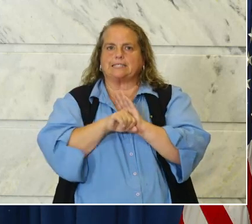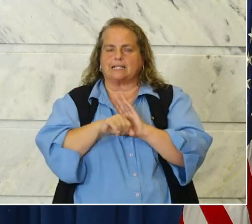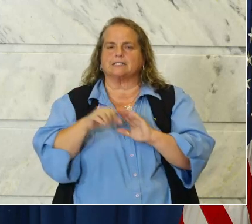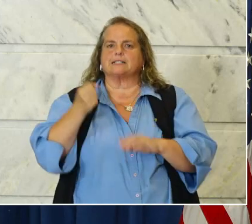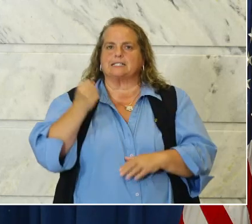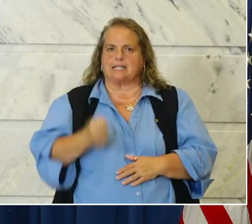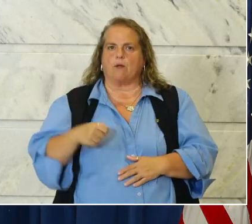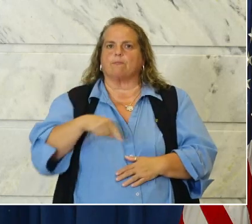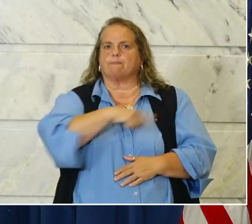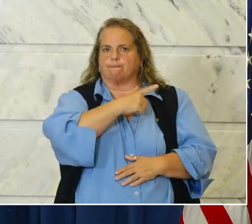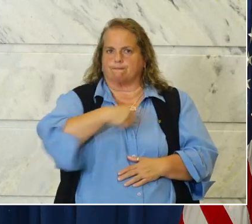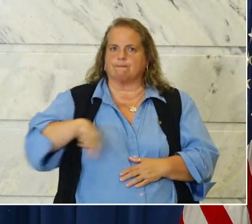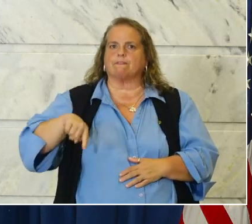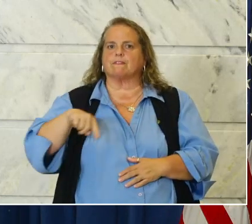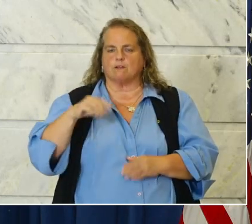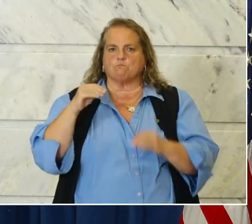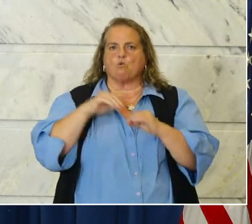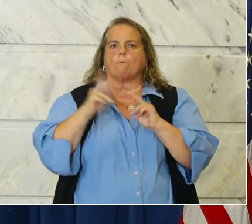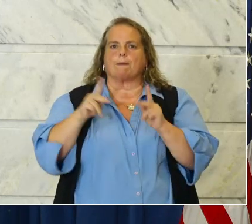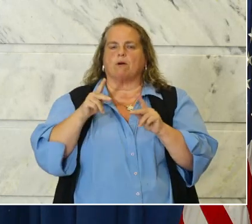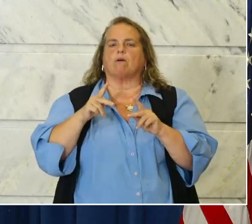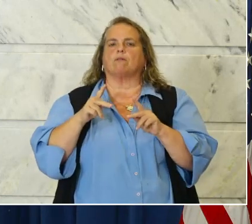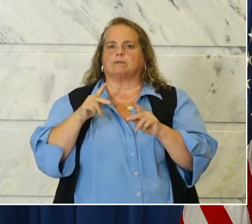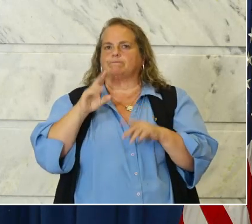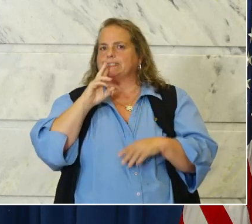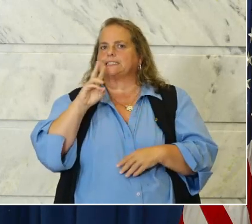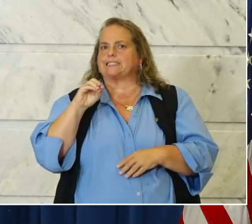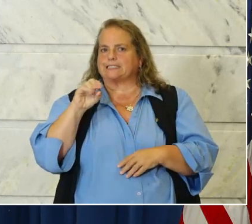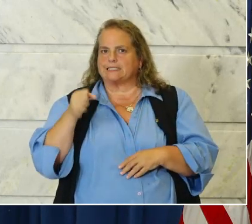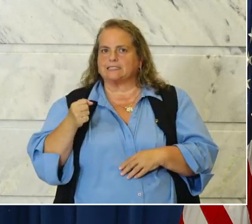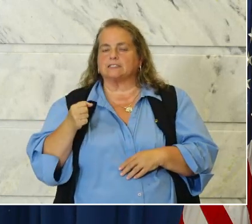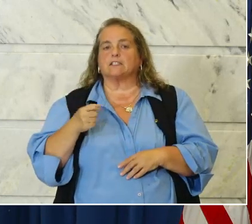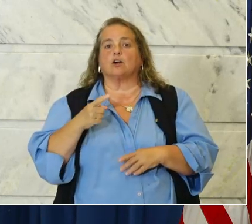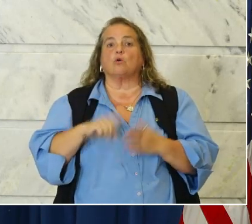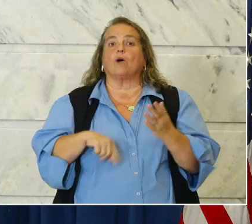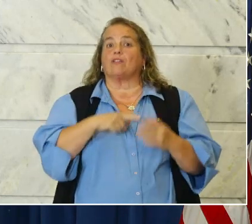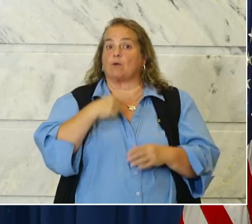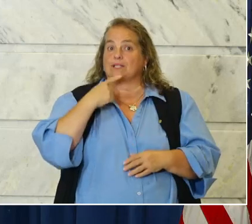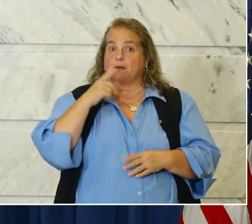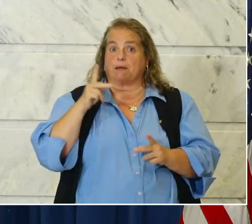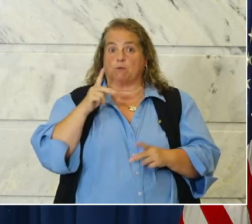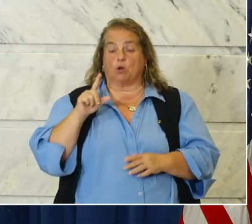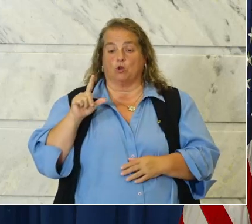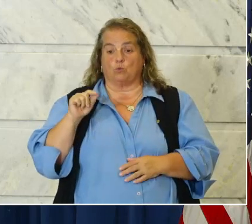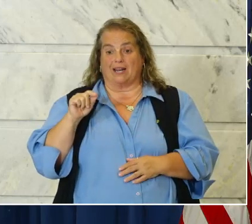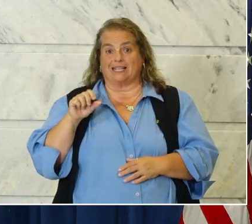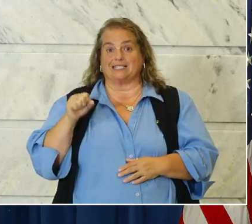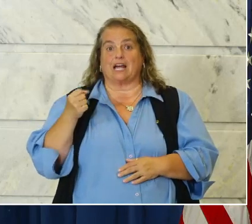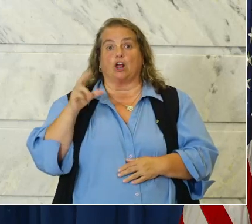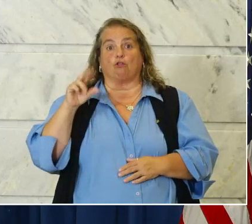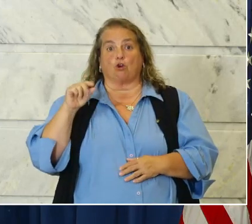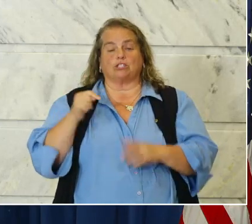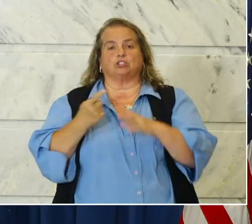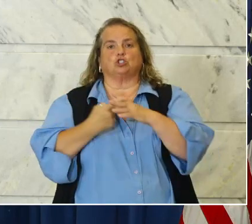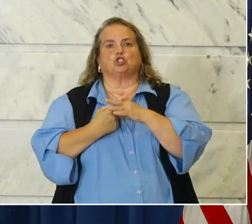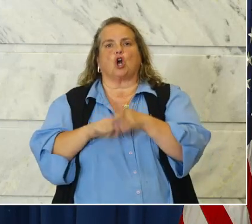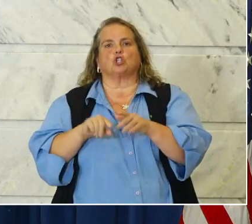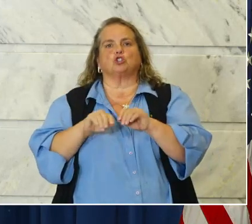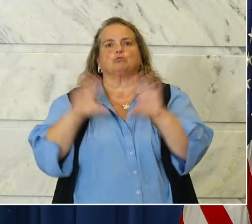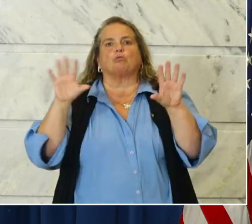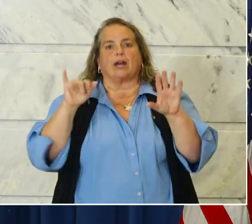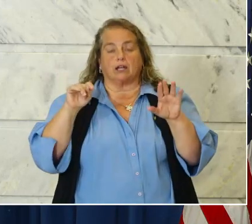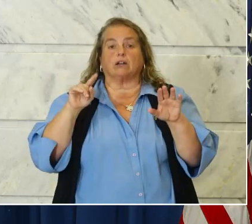south were going through. What they were seeing is people in their 20s and 30s started the spread, and then guess what? It's their